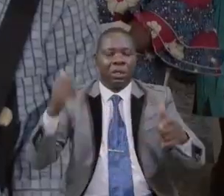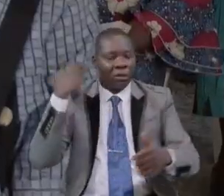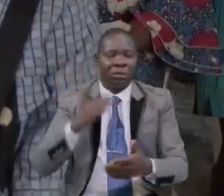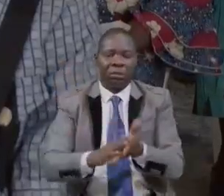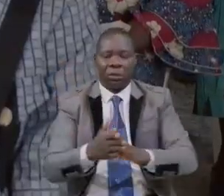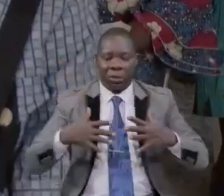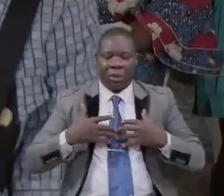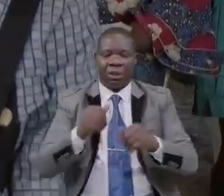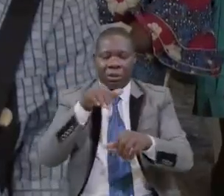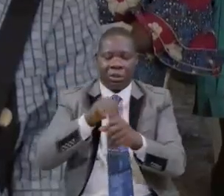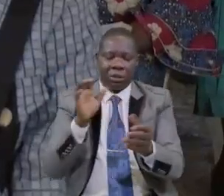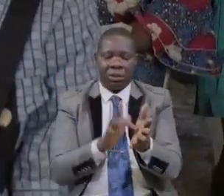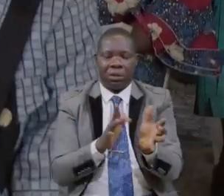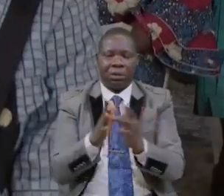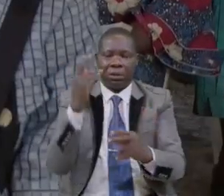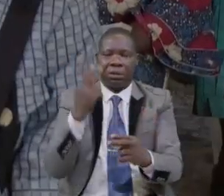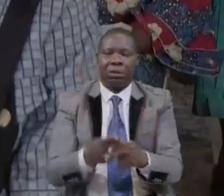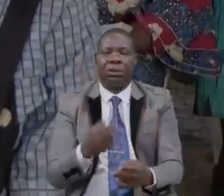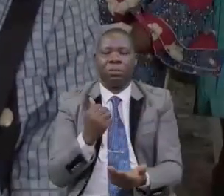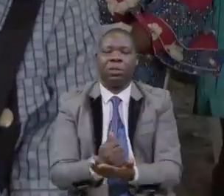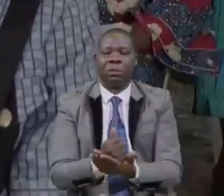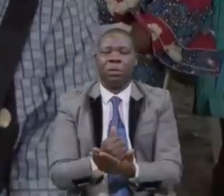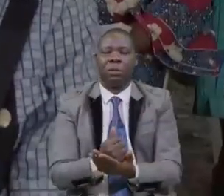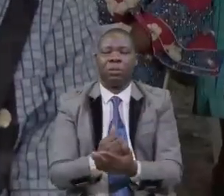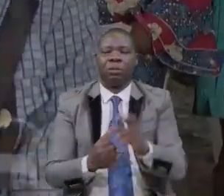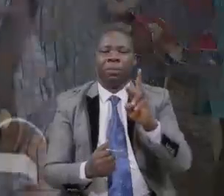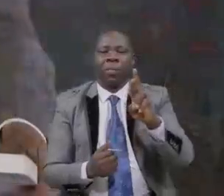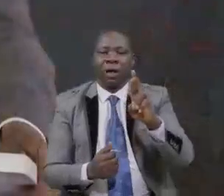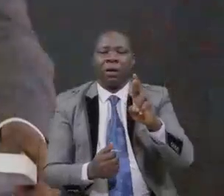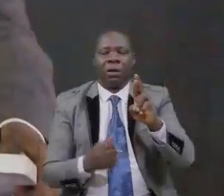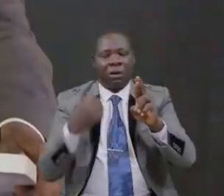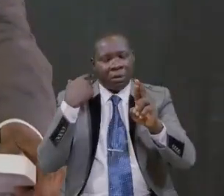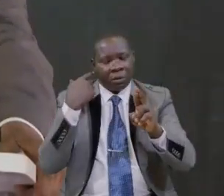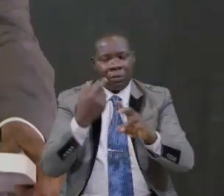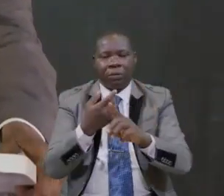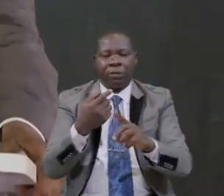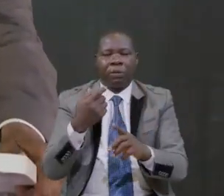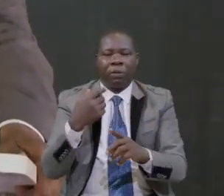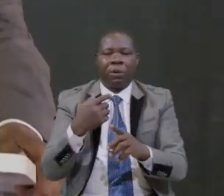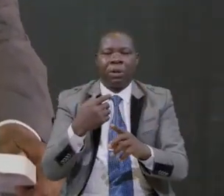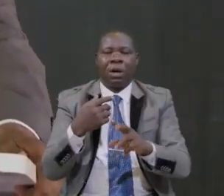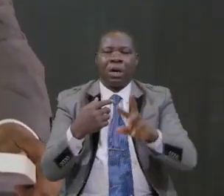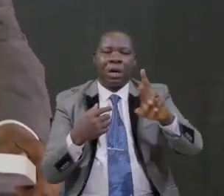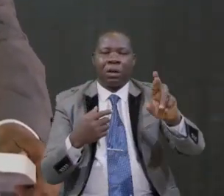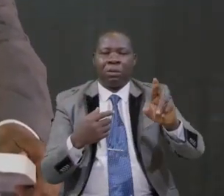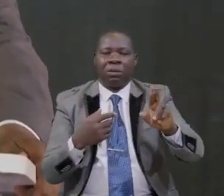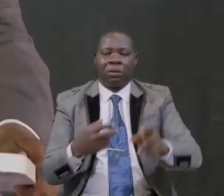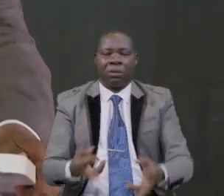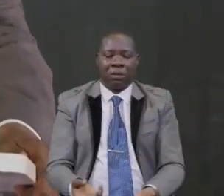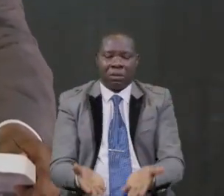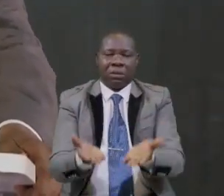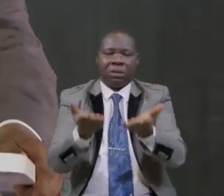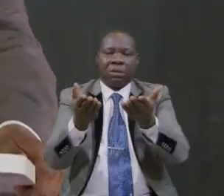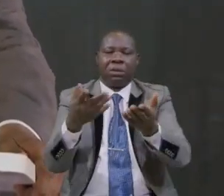Jesus' name. R for Elisha, raise the standard